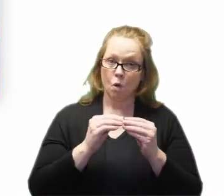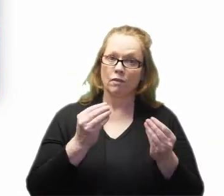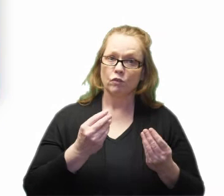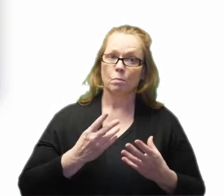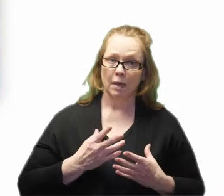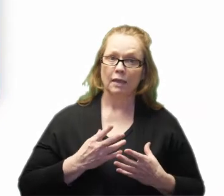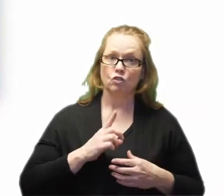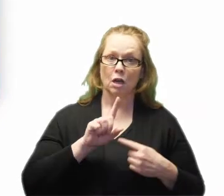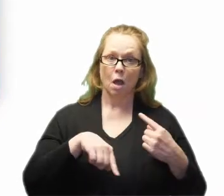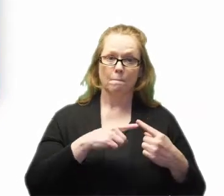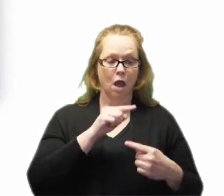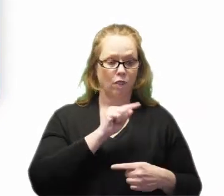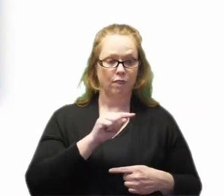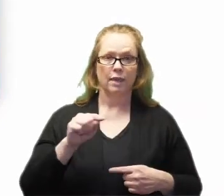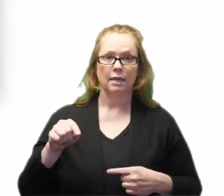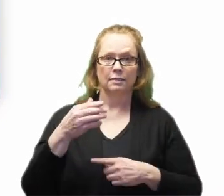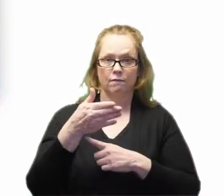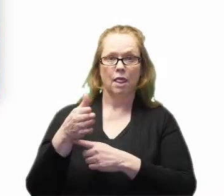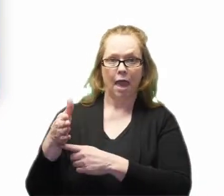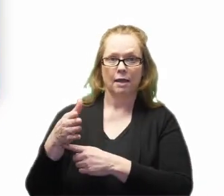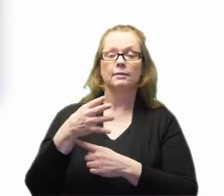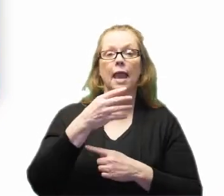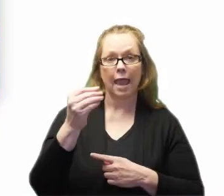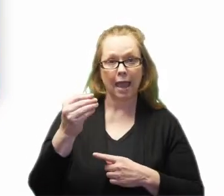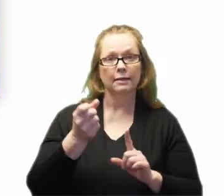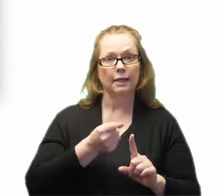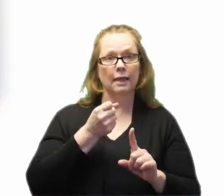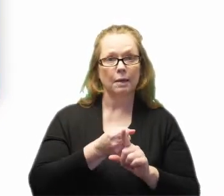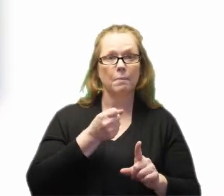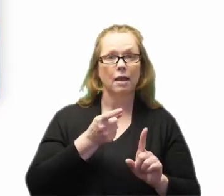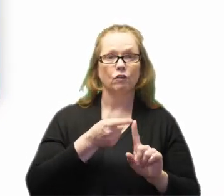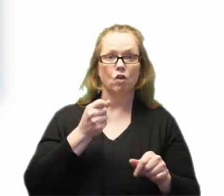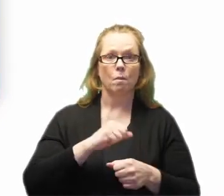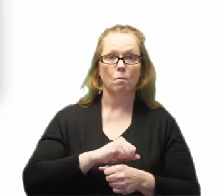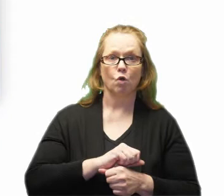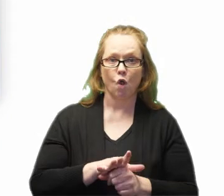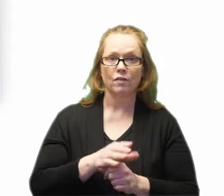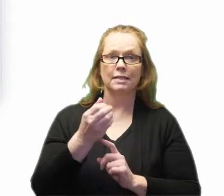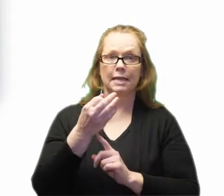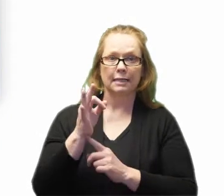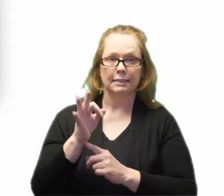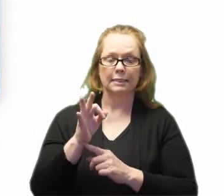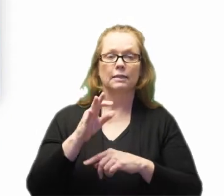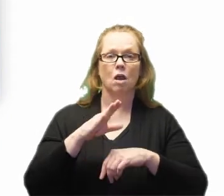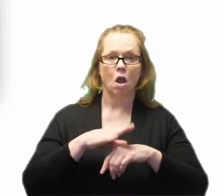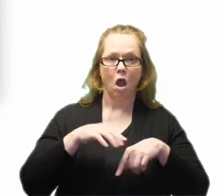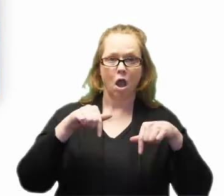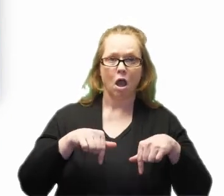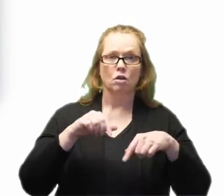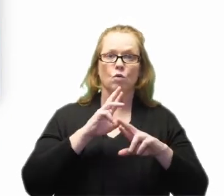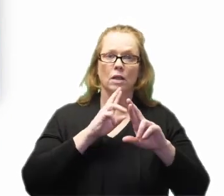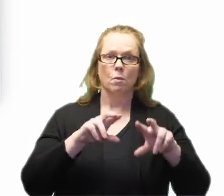More information about these flags and the impact of COVID-19 on report card